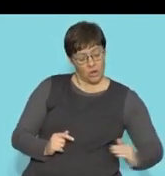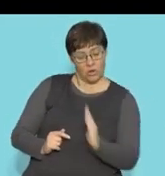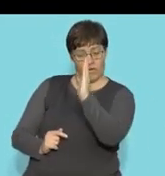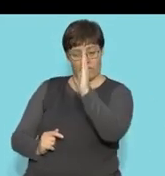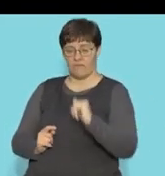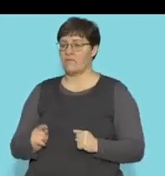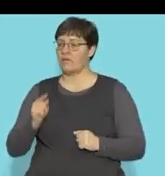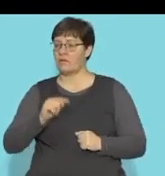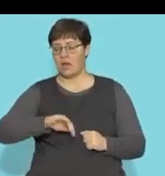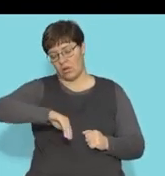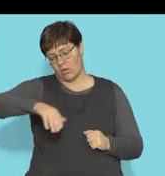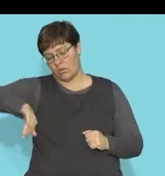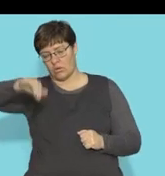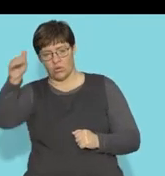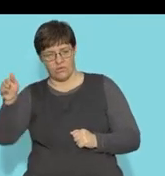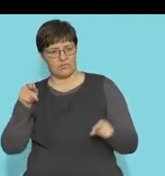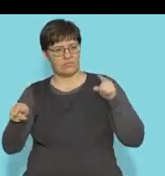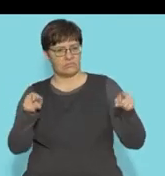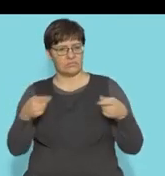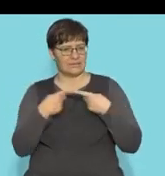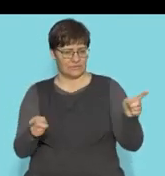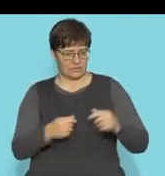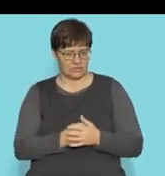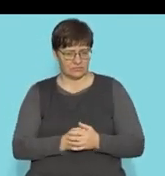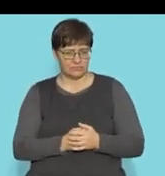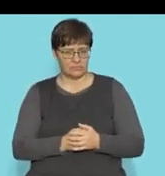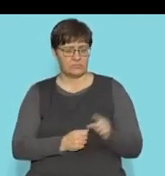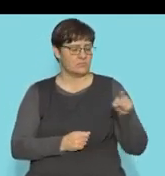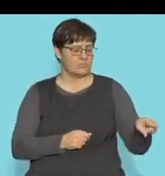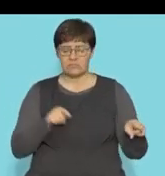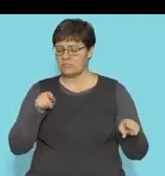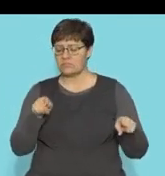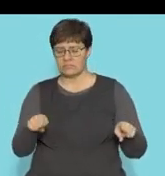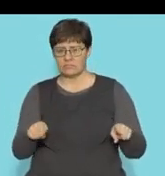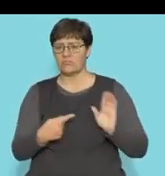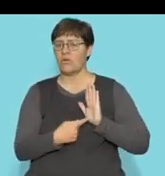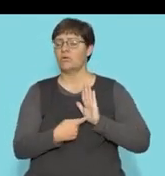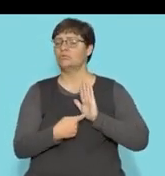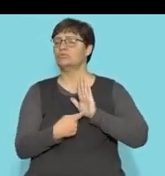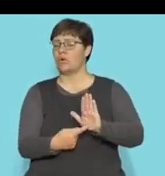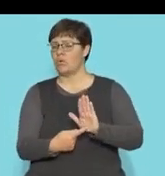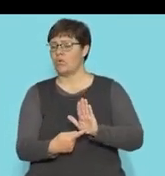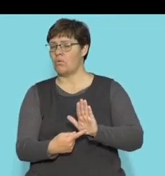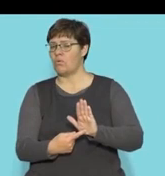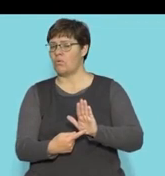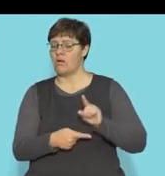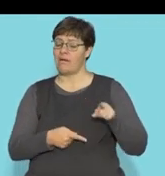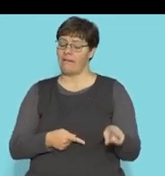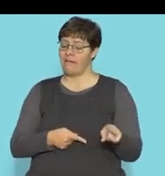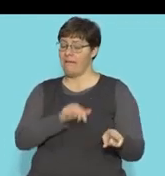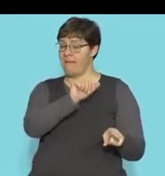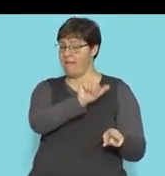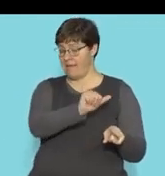is different. What kind of population growth is shown in